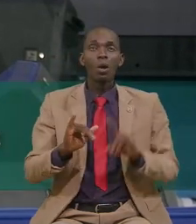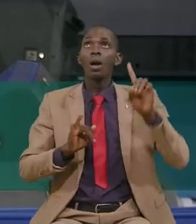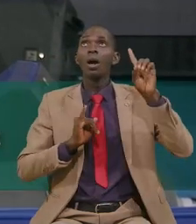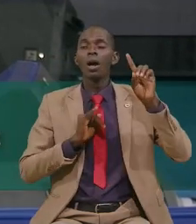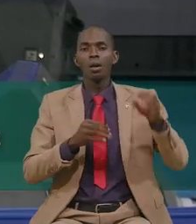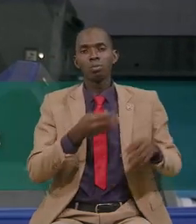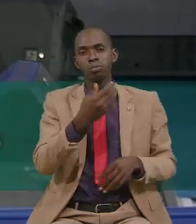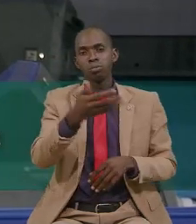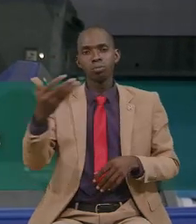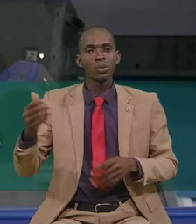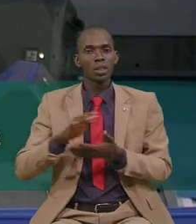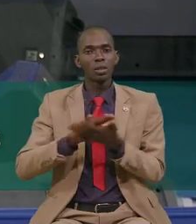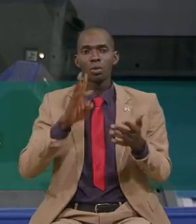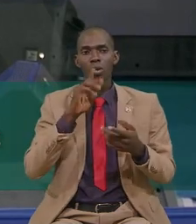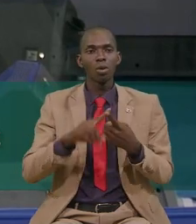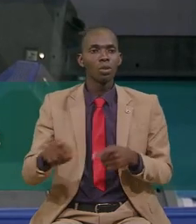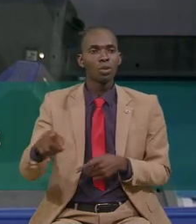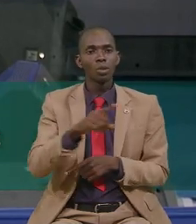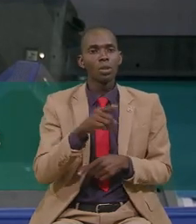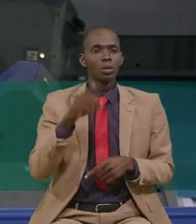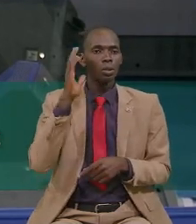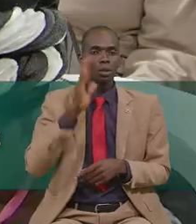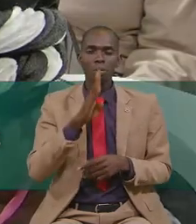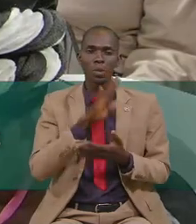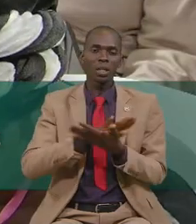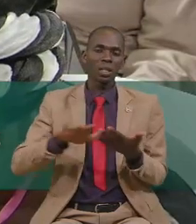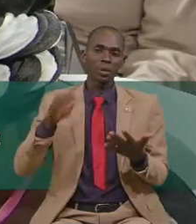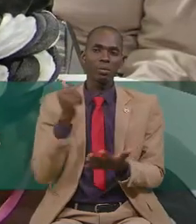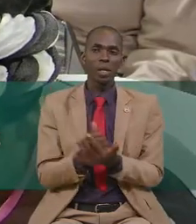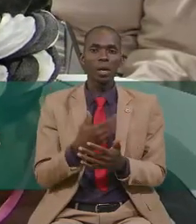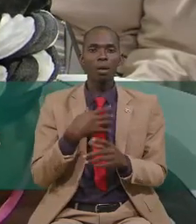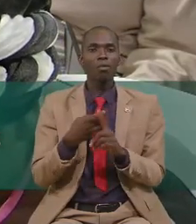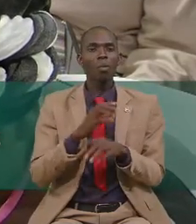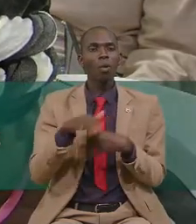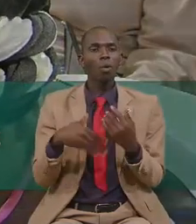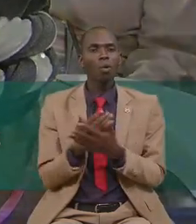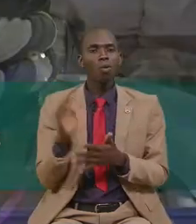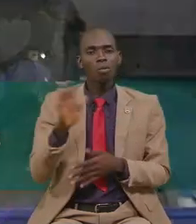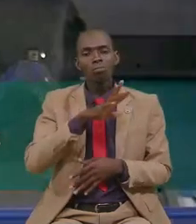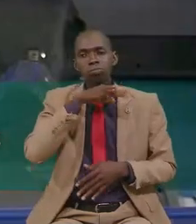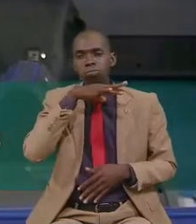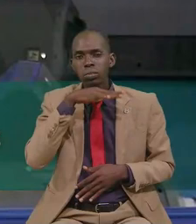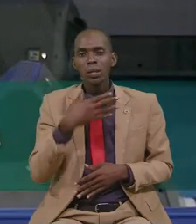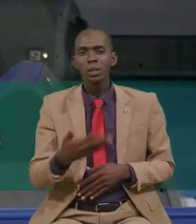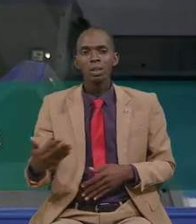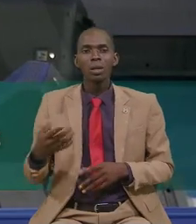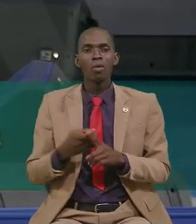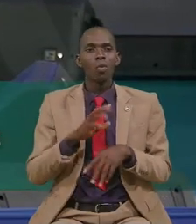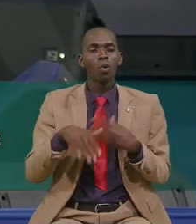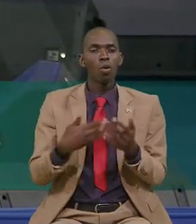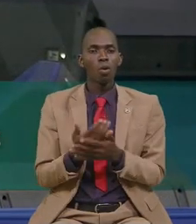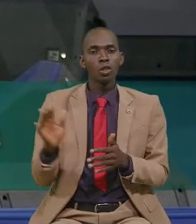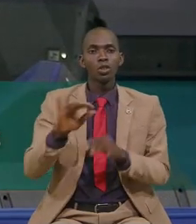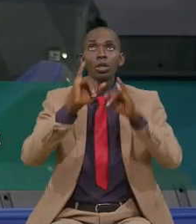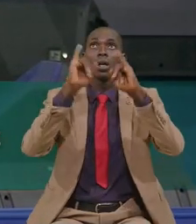upon you, and ye shall be clean. And from all your filthiness and from all your idols